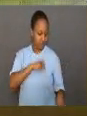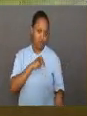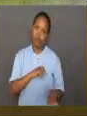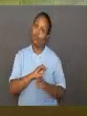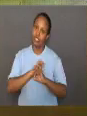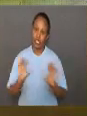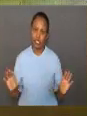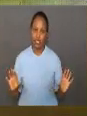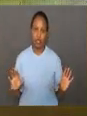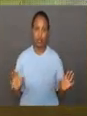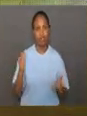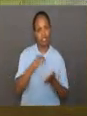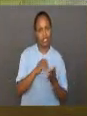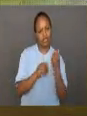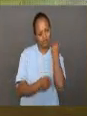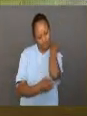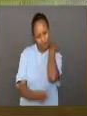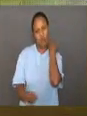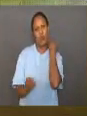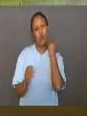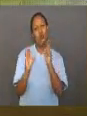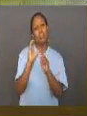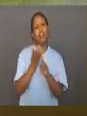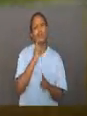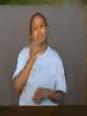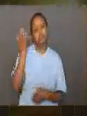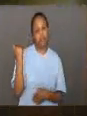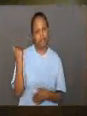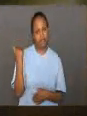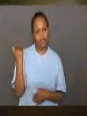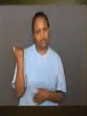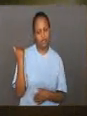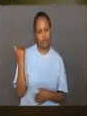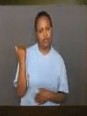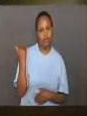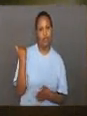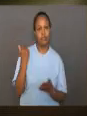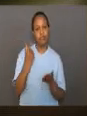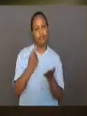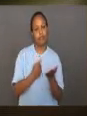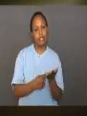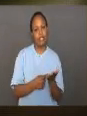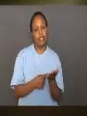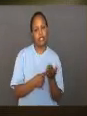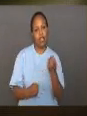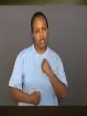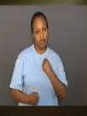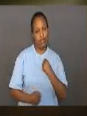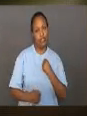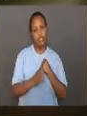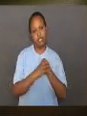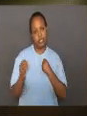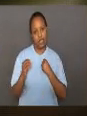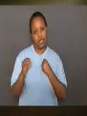water, pay, and about poor conditions. Mutinies and revolts spread throughout